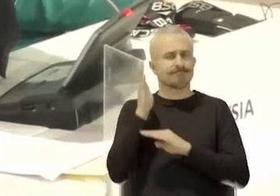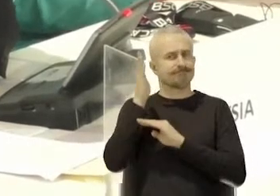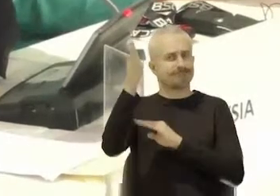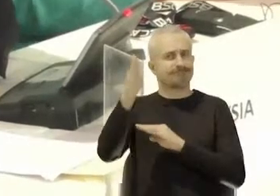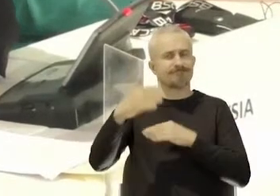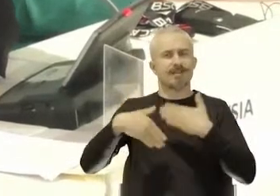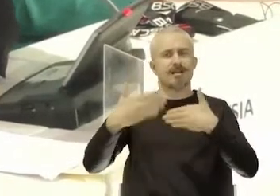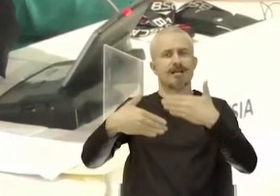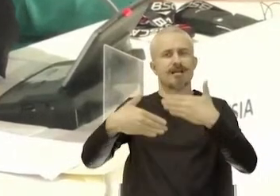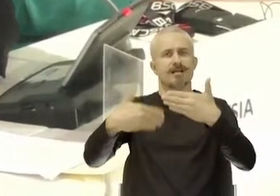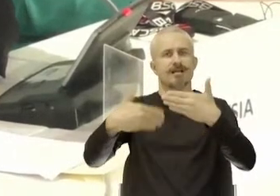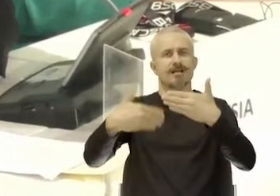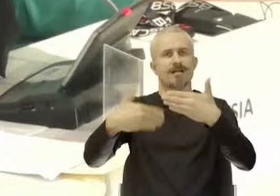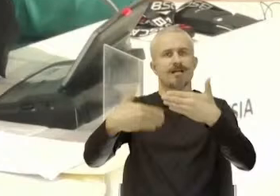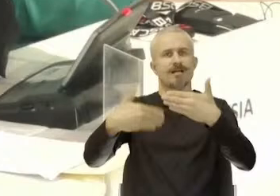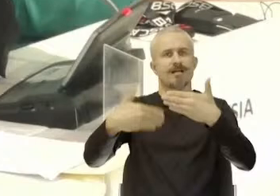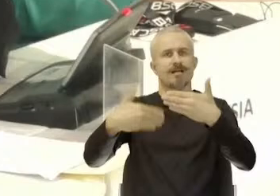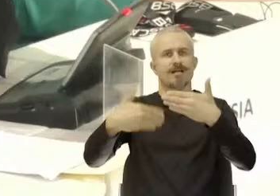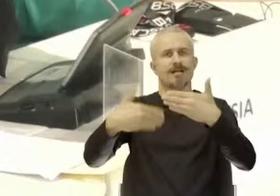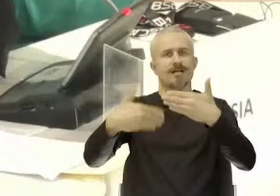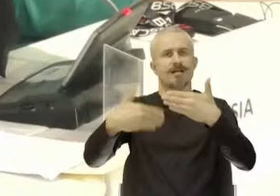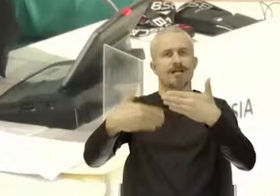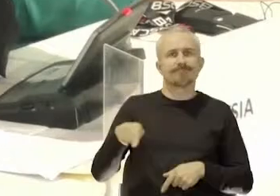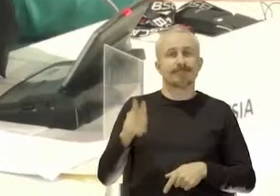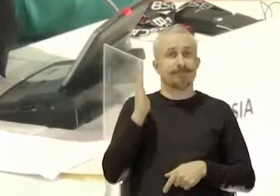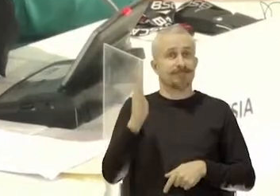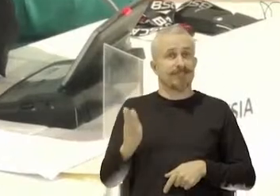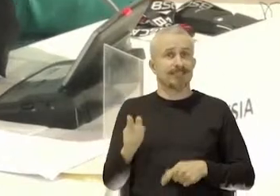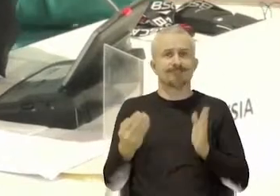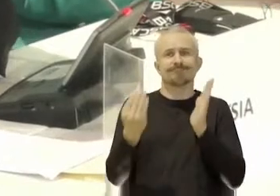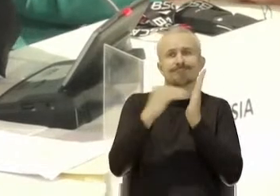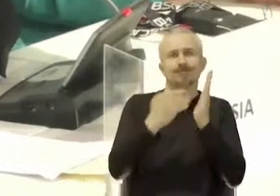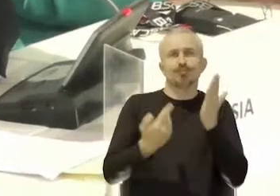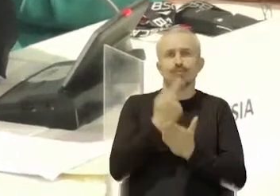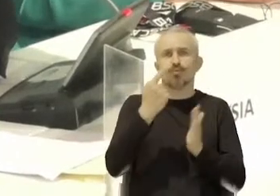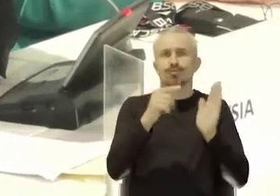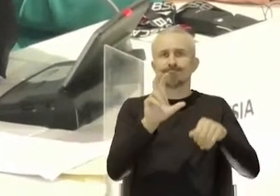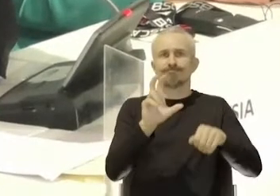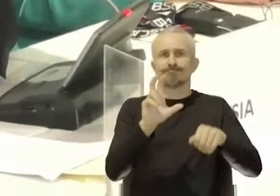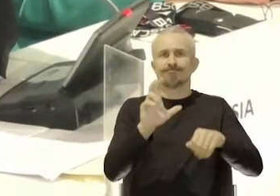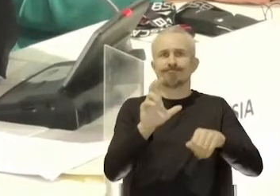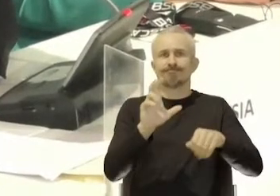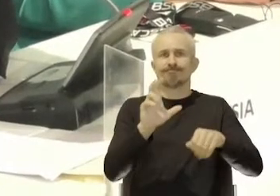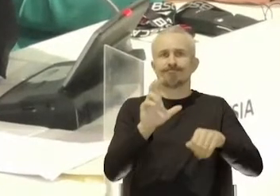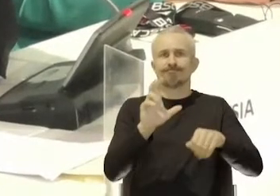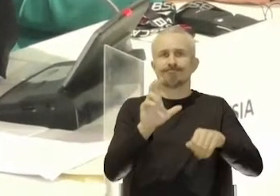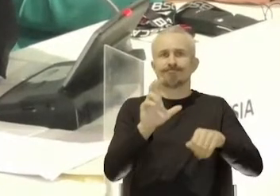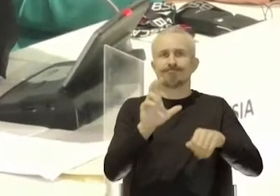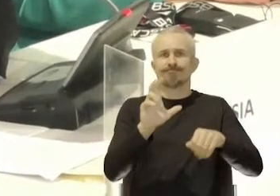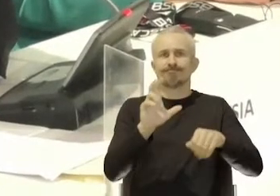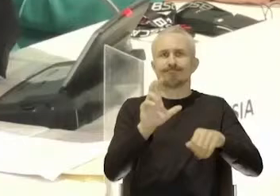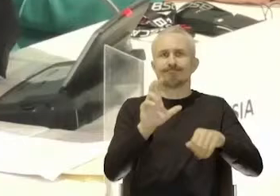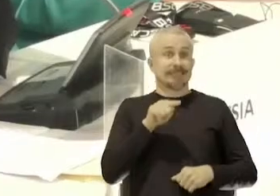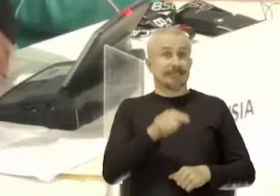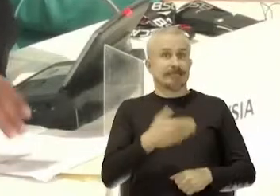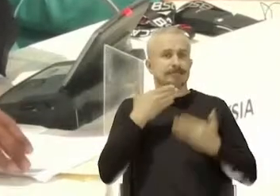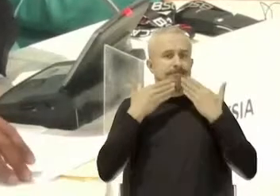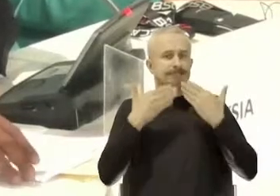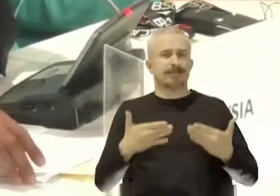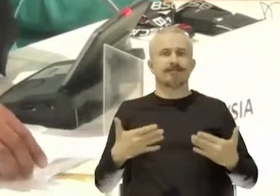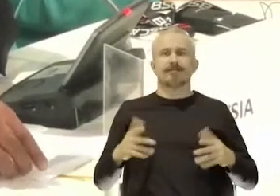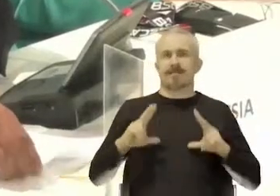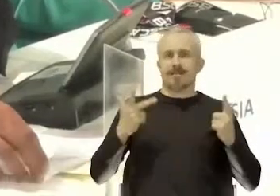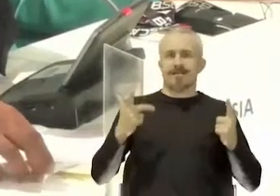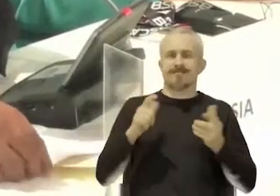life, Malaysia National Digital Network Program was put in place to ensure digital connectivity for everyone.